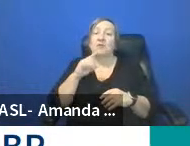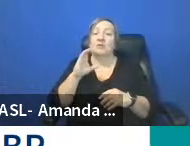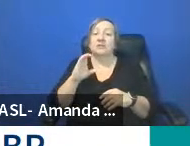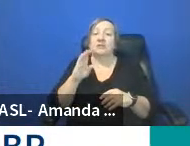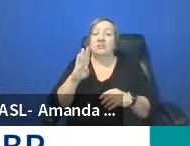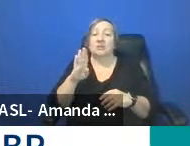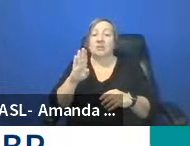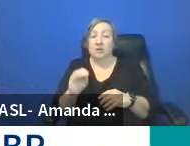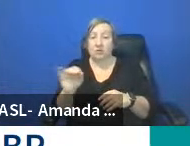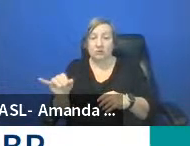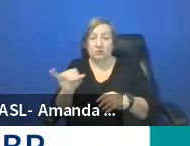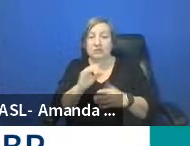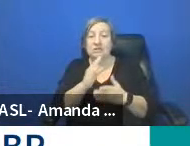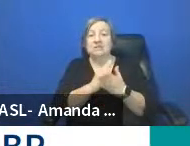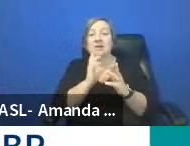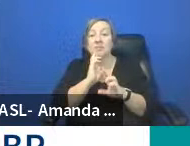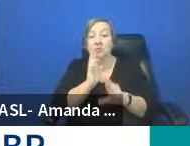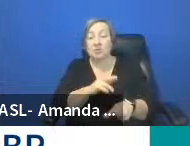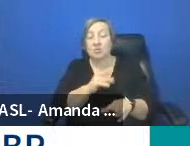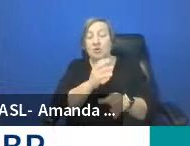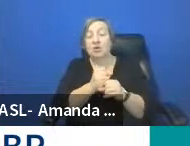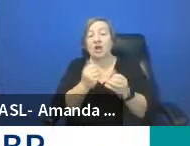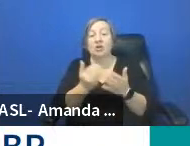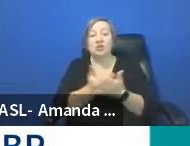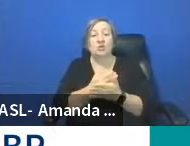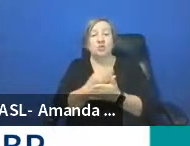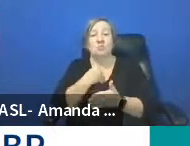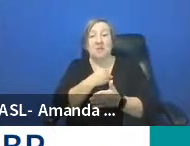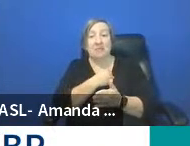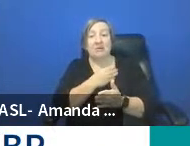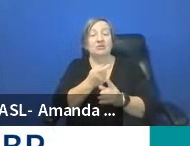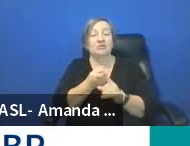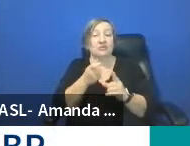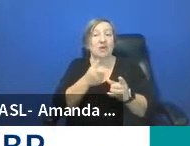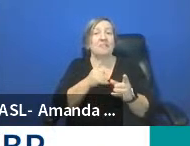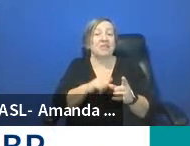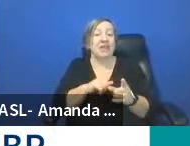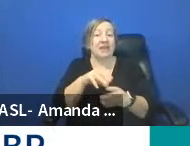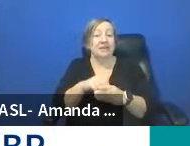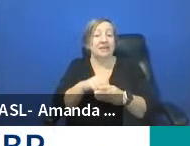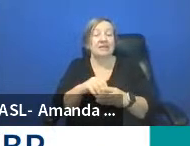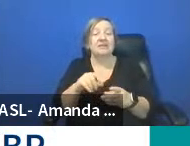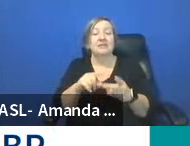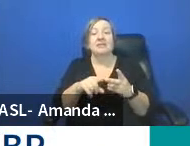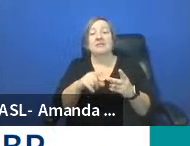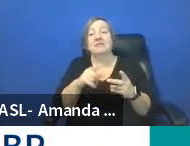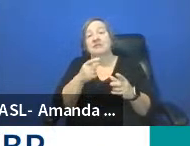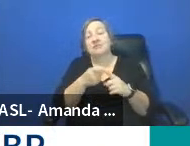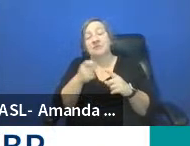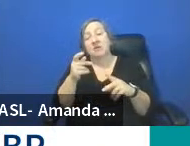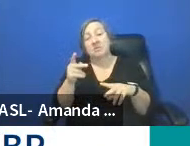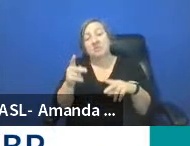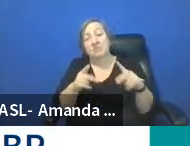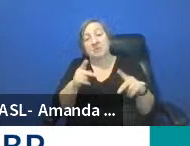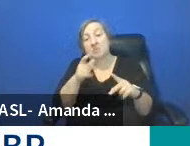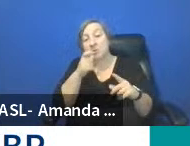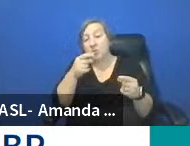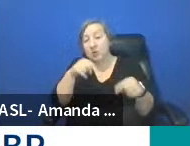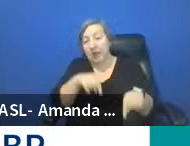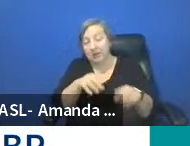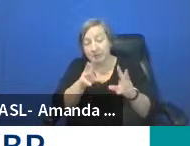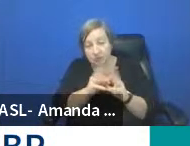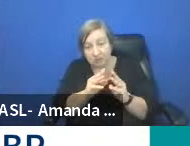CBOs as well. Some reported getting new membership from doing this engagement from folks who came to a